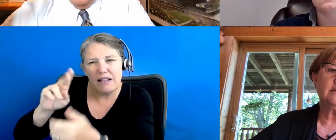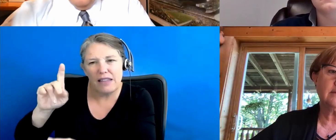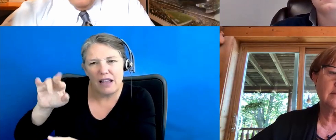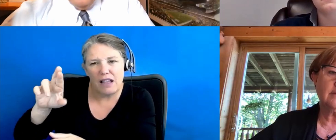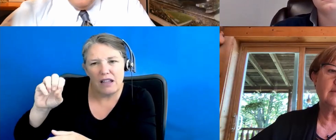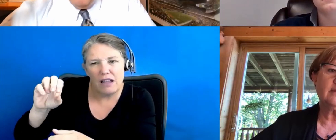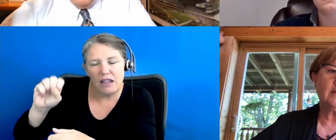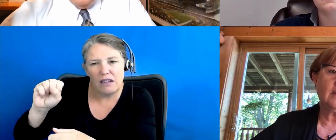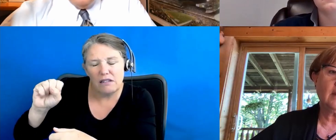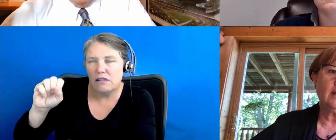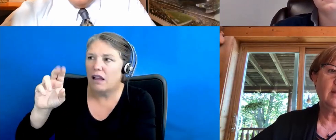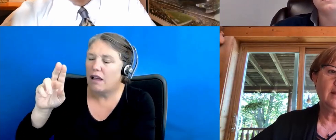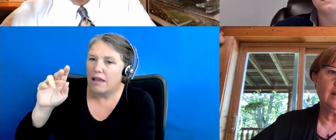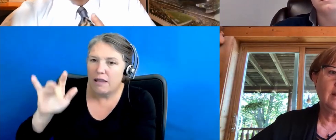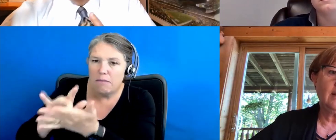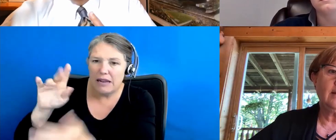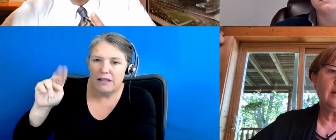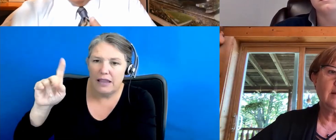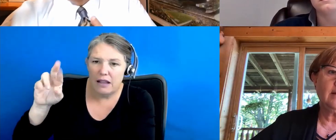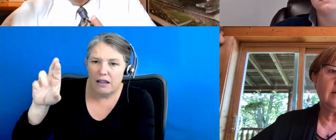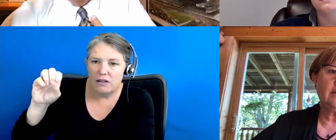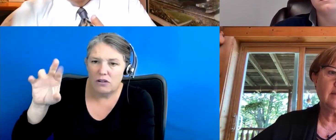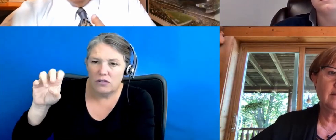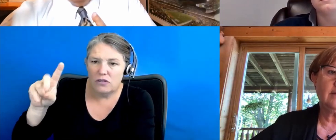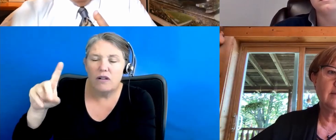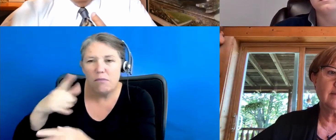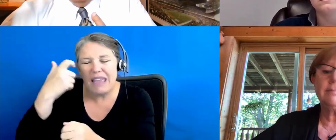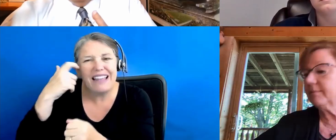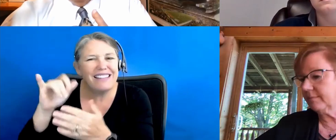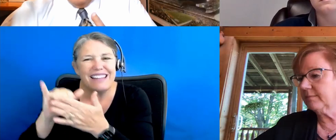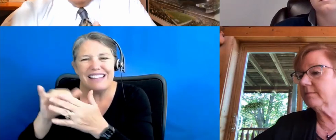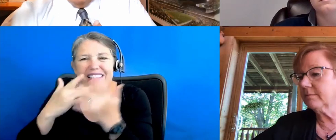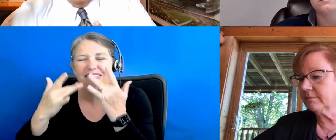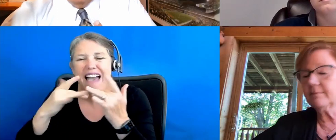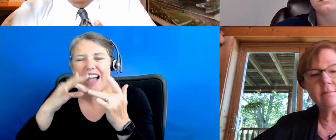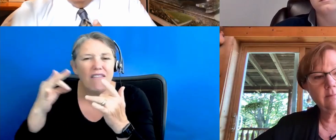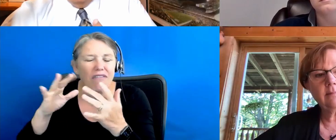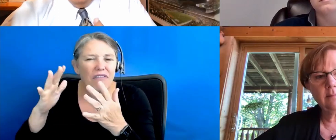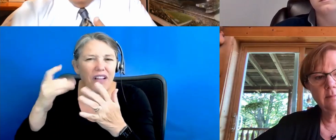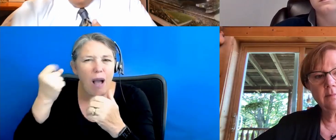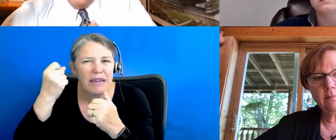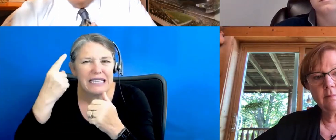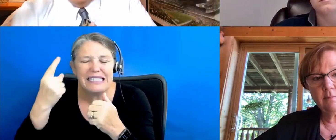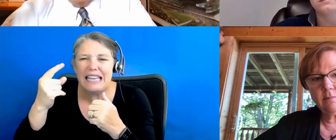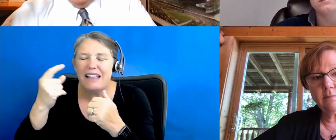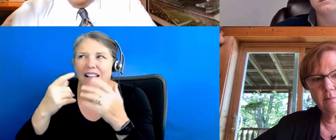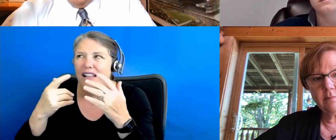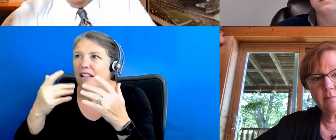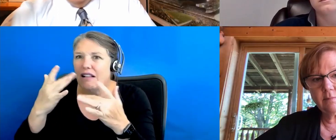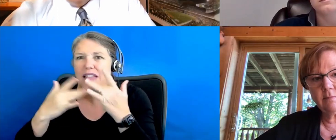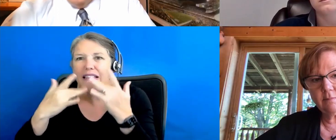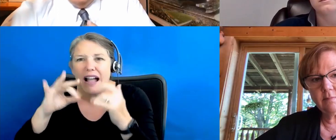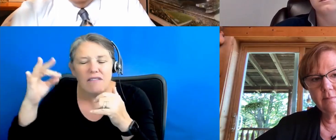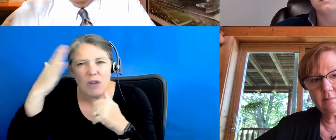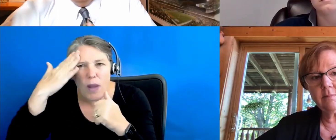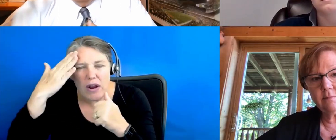population, right? Because it is the lack of disability cultural competency, the lack of awareness and having